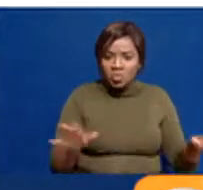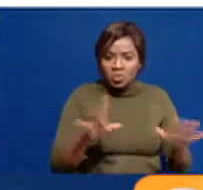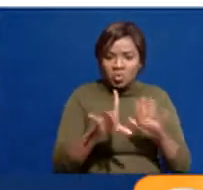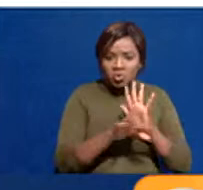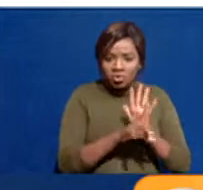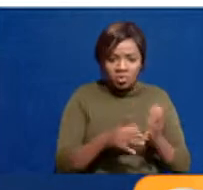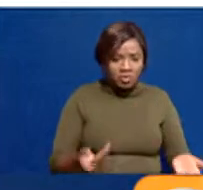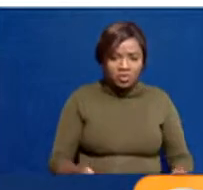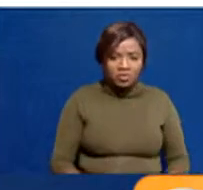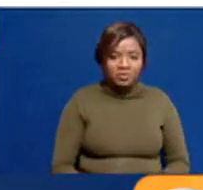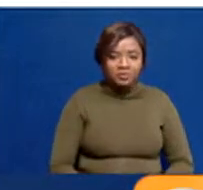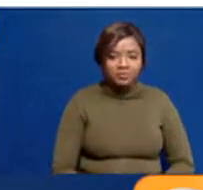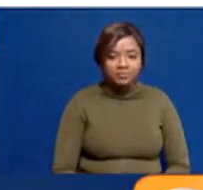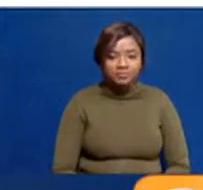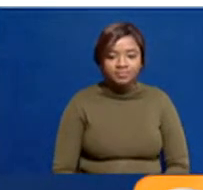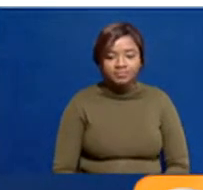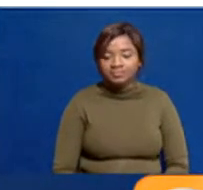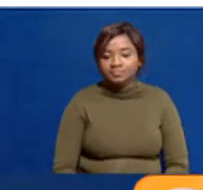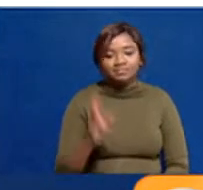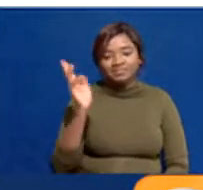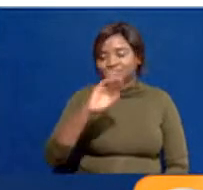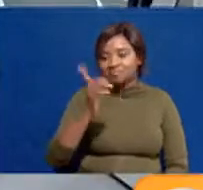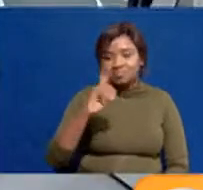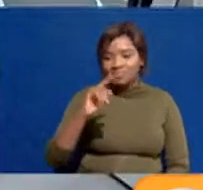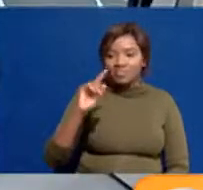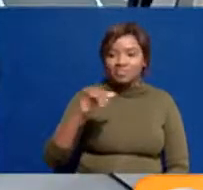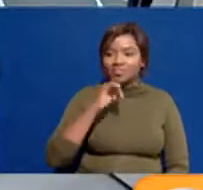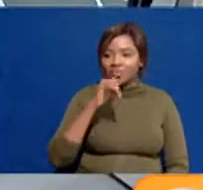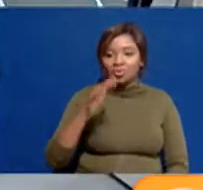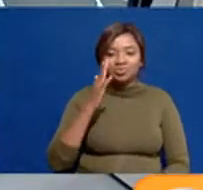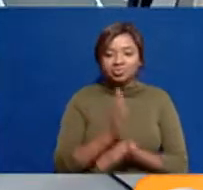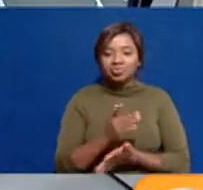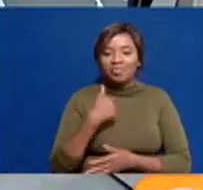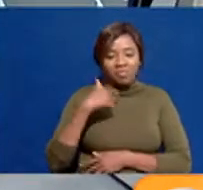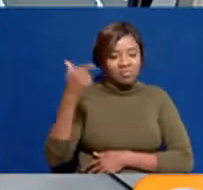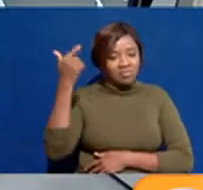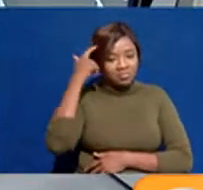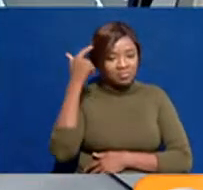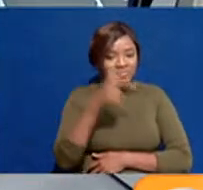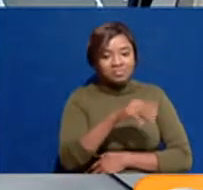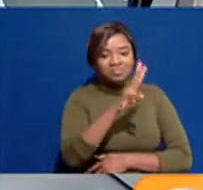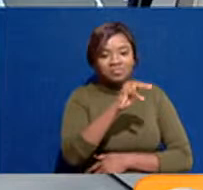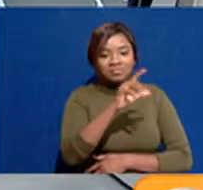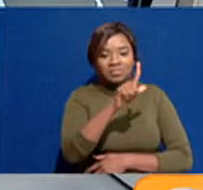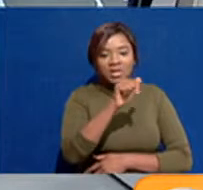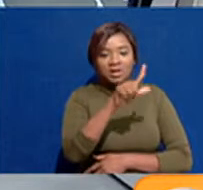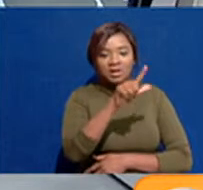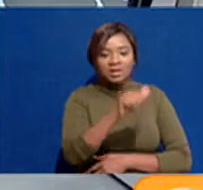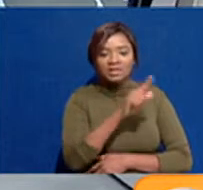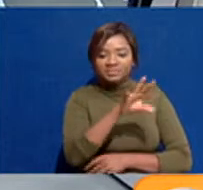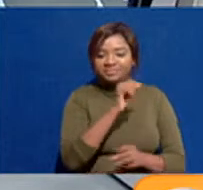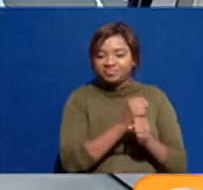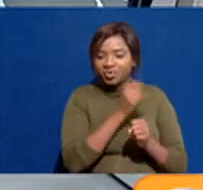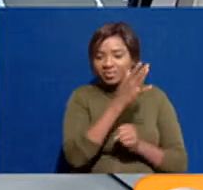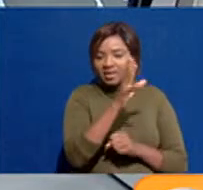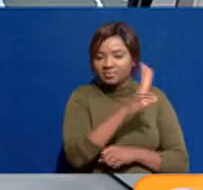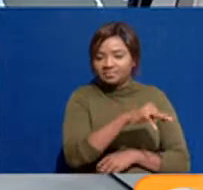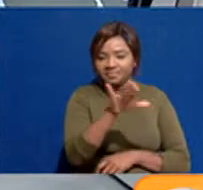says not true. Not true. I think, you know, my brother has been away from Parliament. The